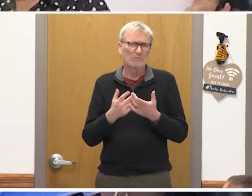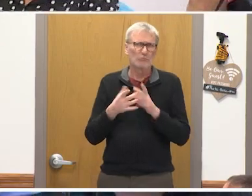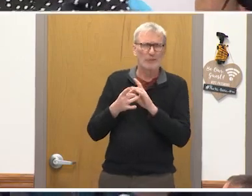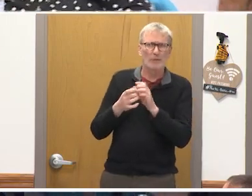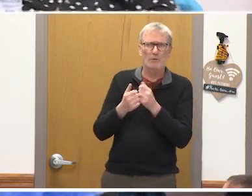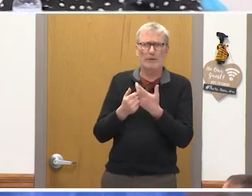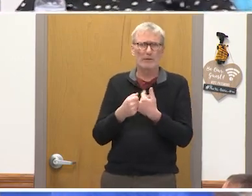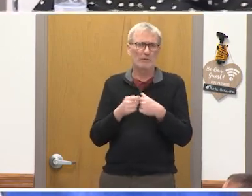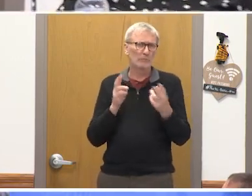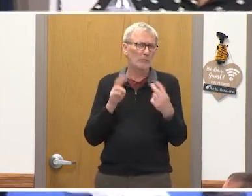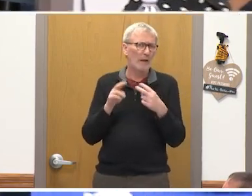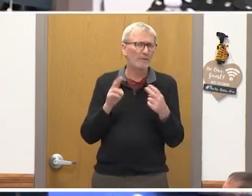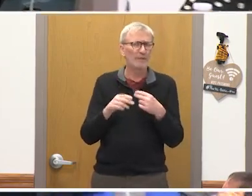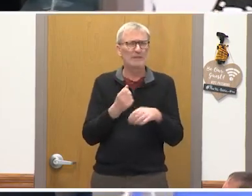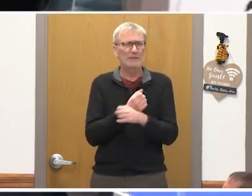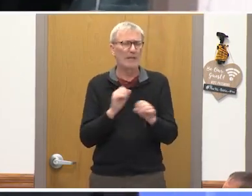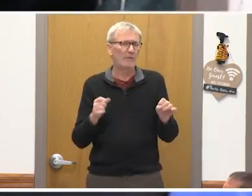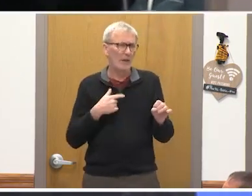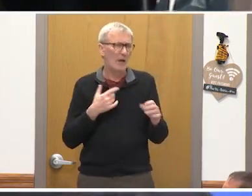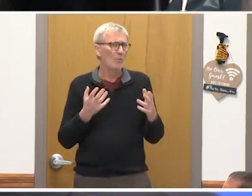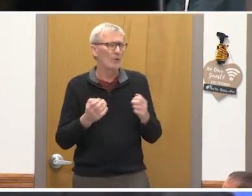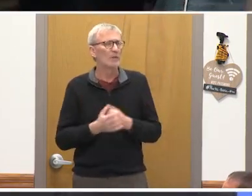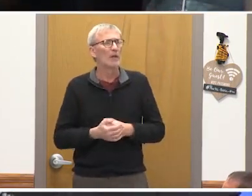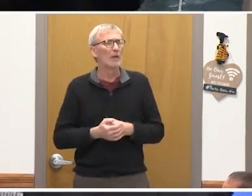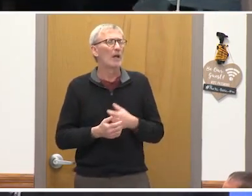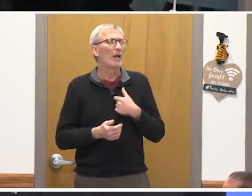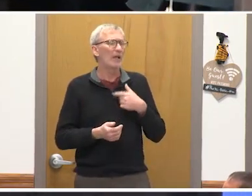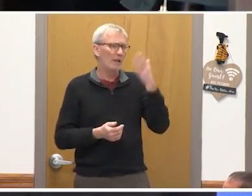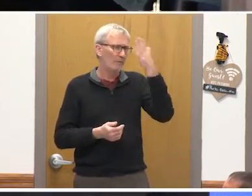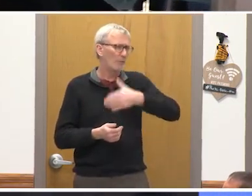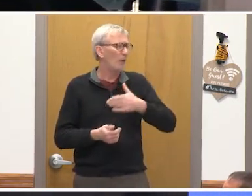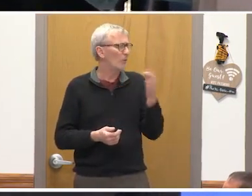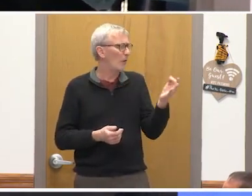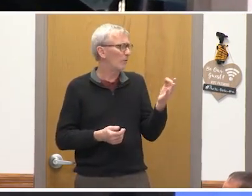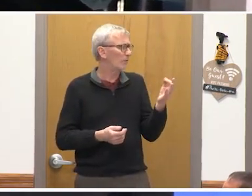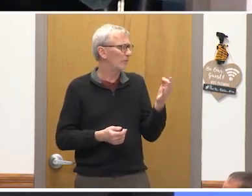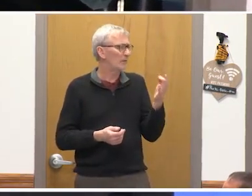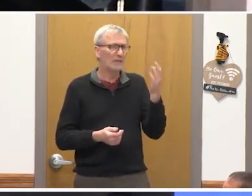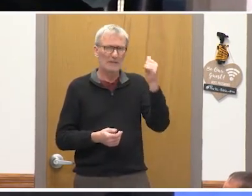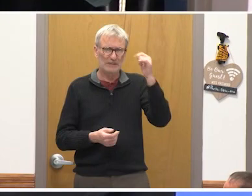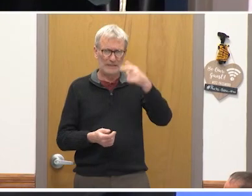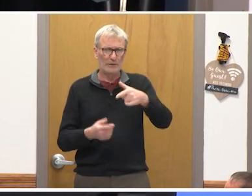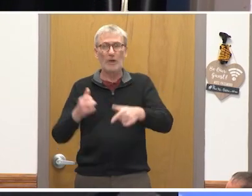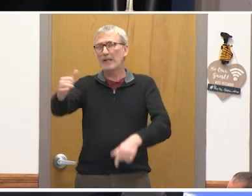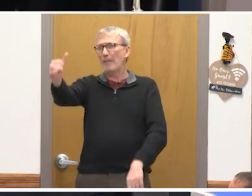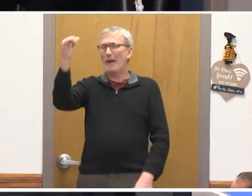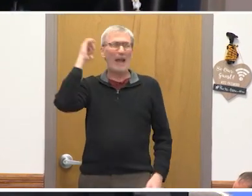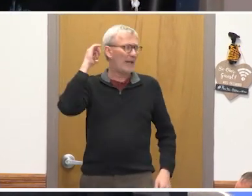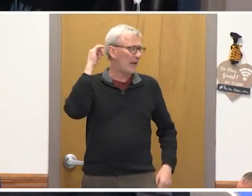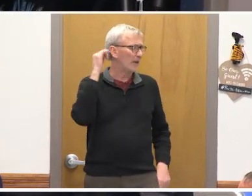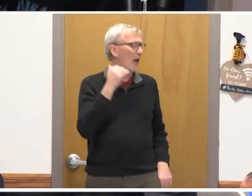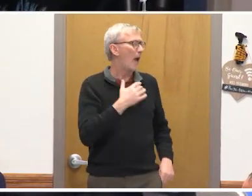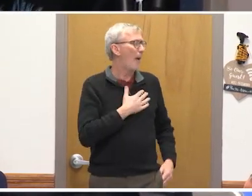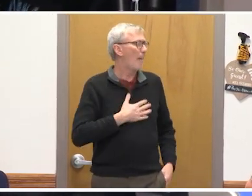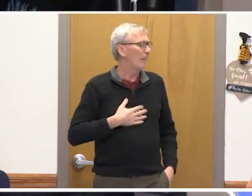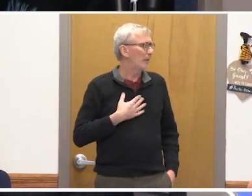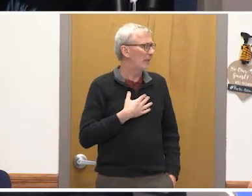safety-related request. And that is for in front of the center and in back alley, would you